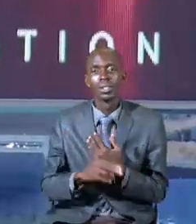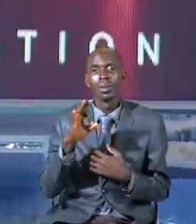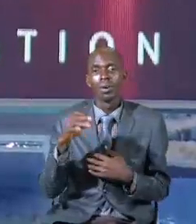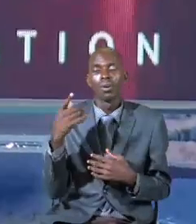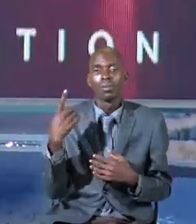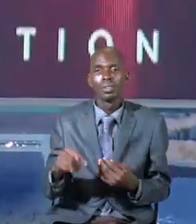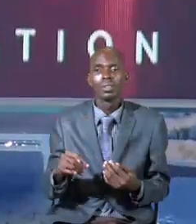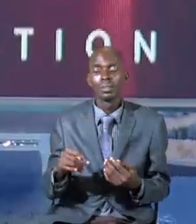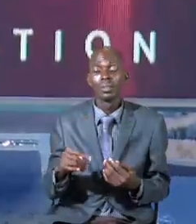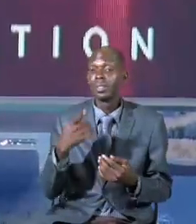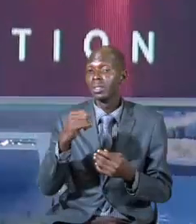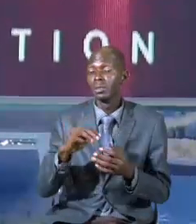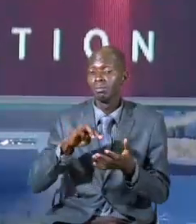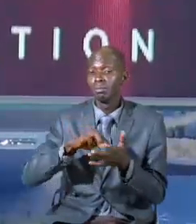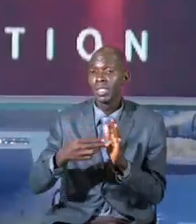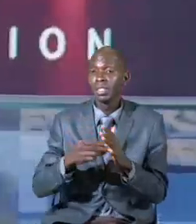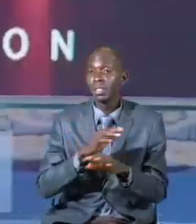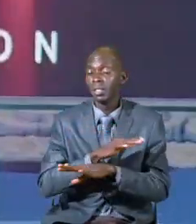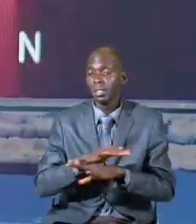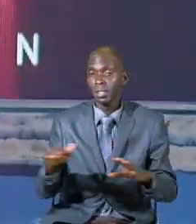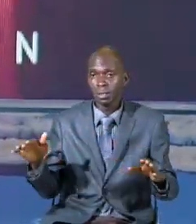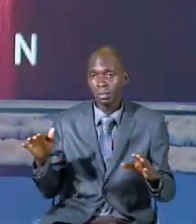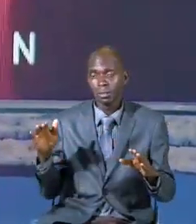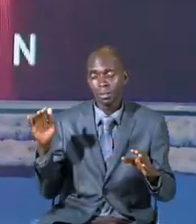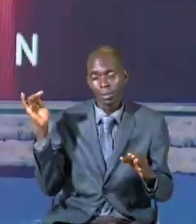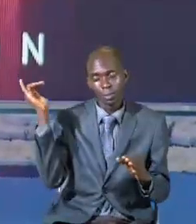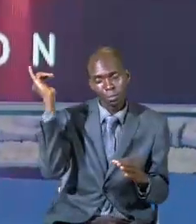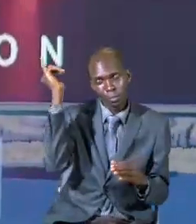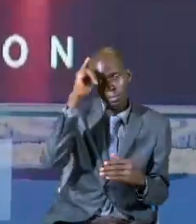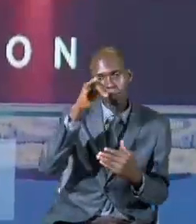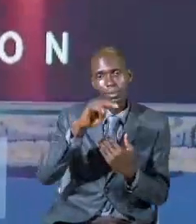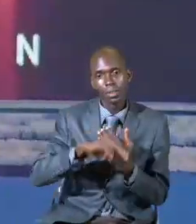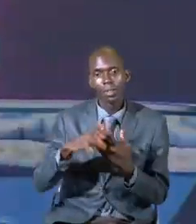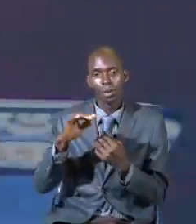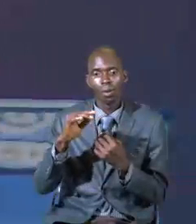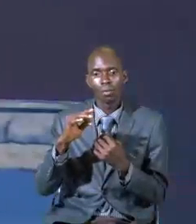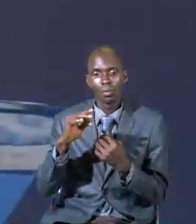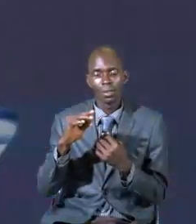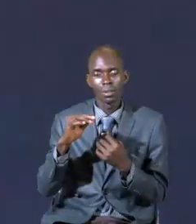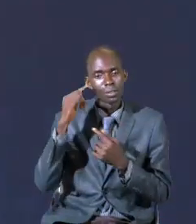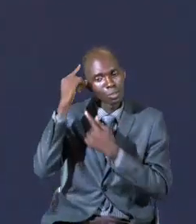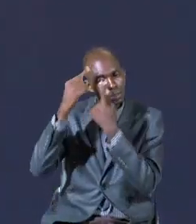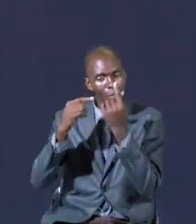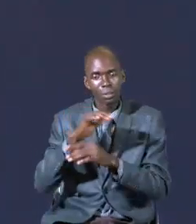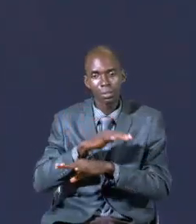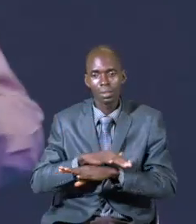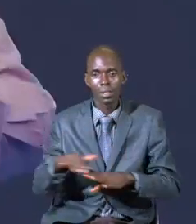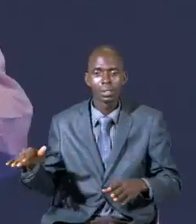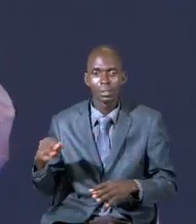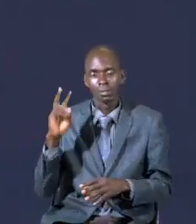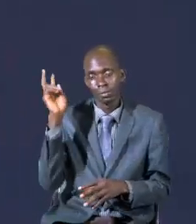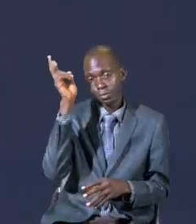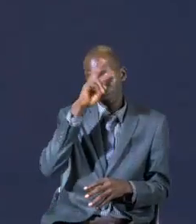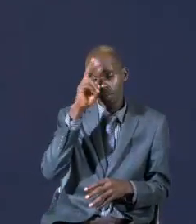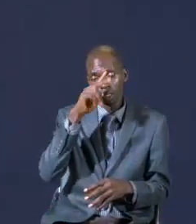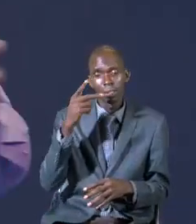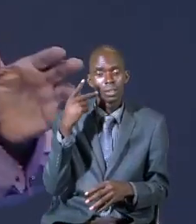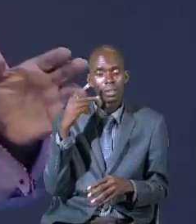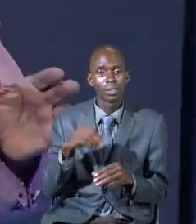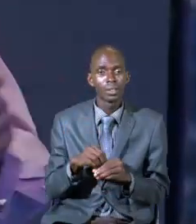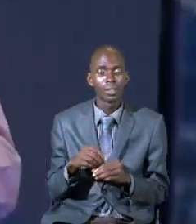thoughtless mediocres. Look at Proverbs chapter 24, reading from verse 9. The thought